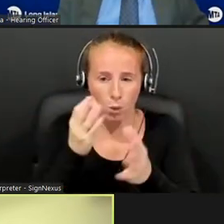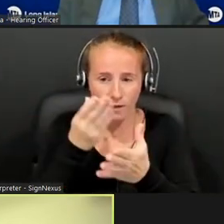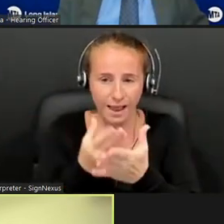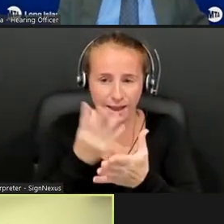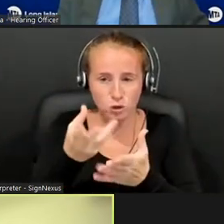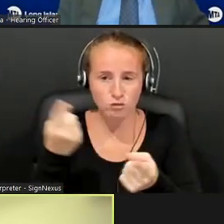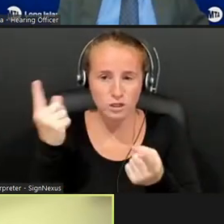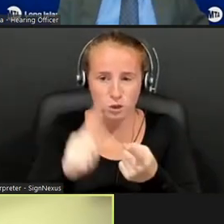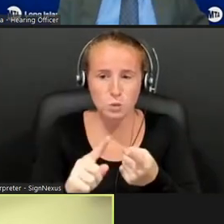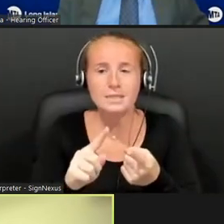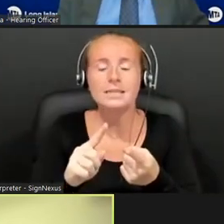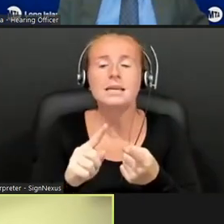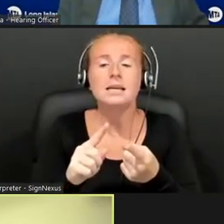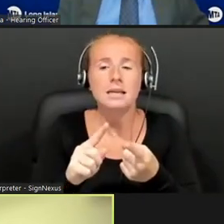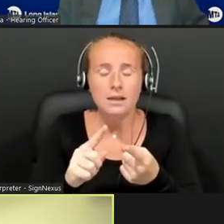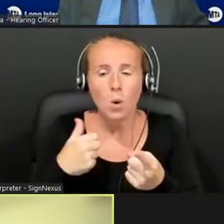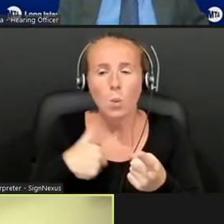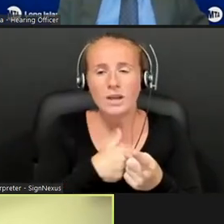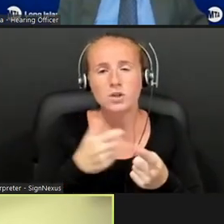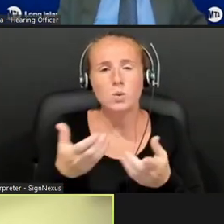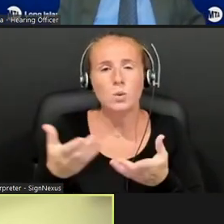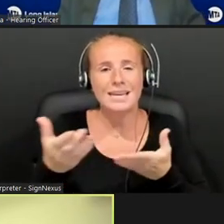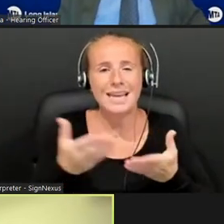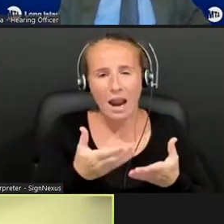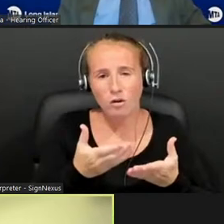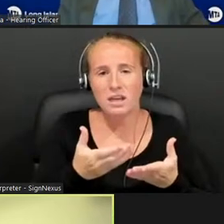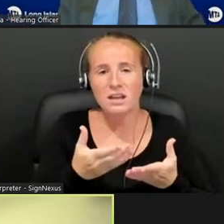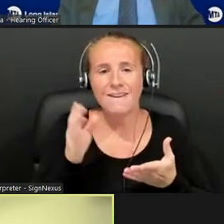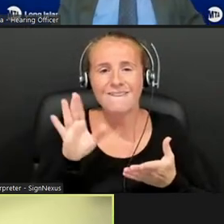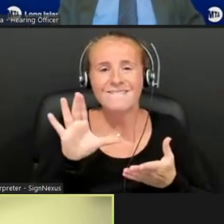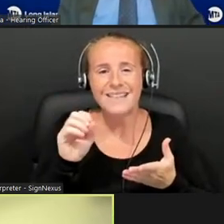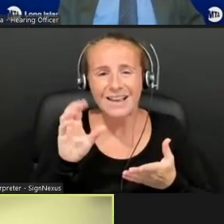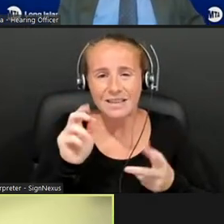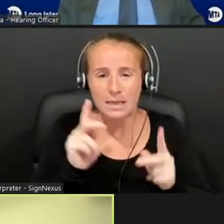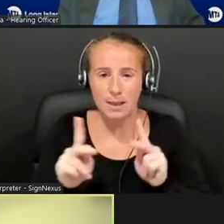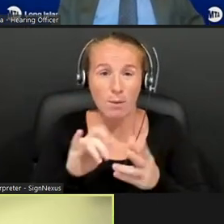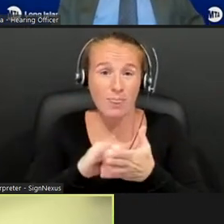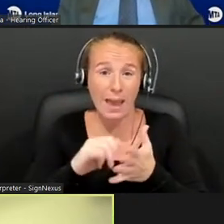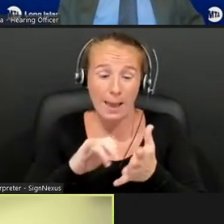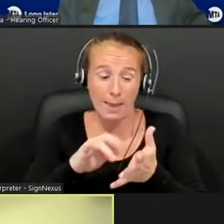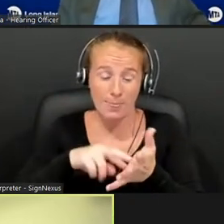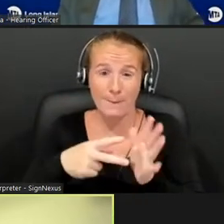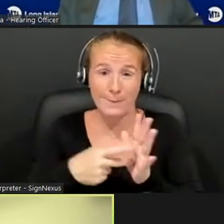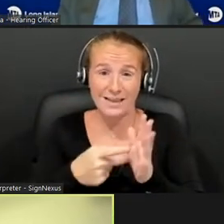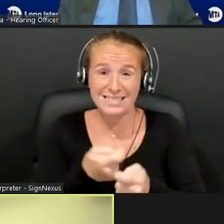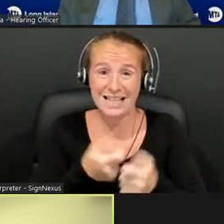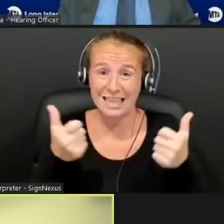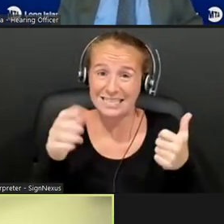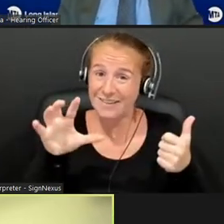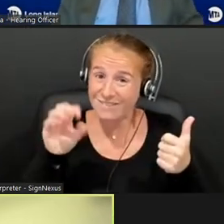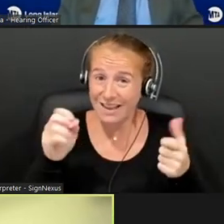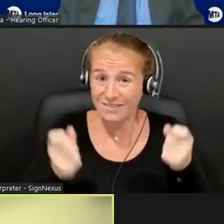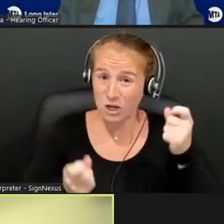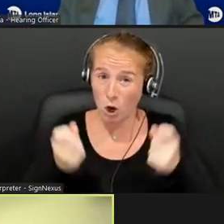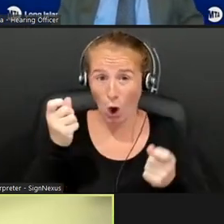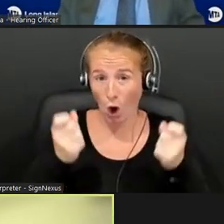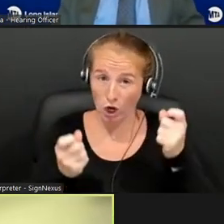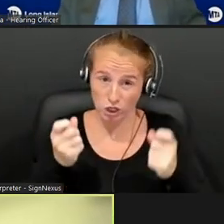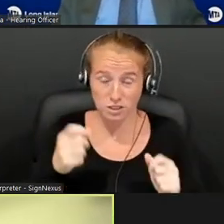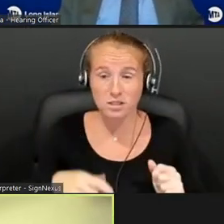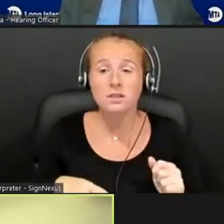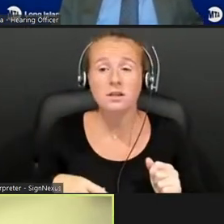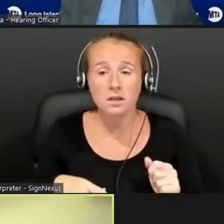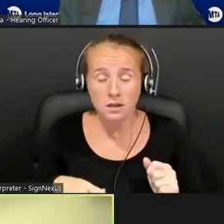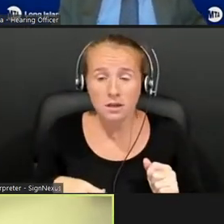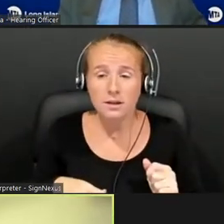BMT our buses carry 50 people one can take 50 cars off the road in keeping with that objective tolling a buses makes no